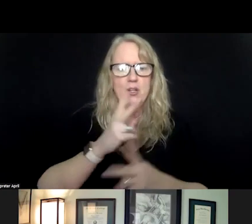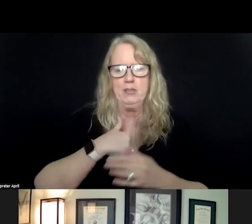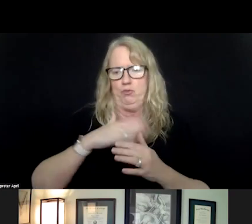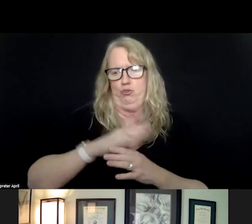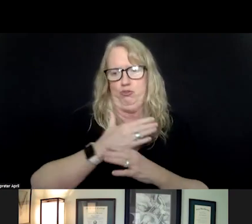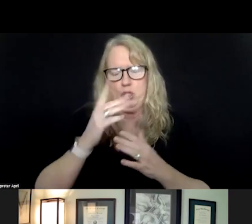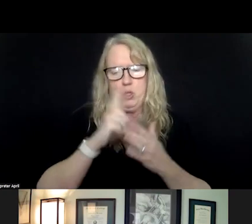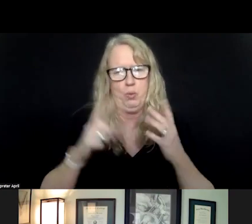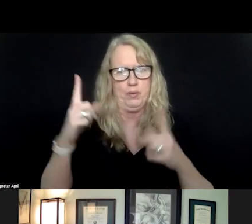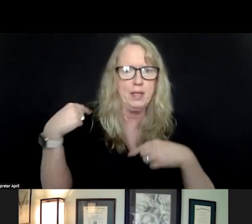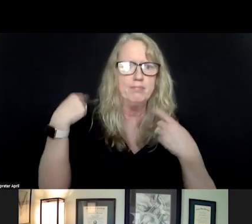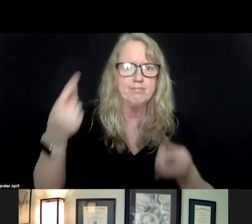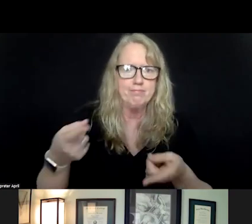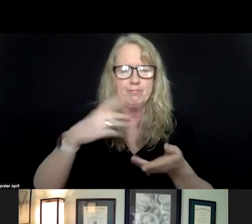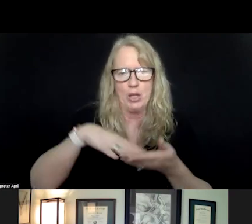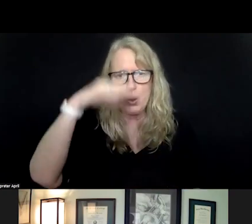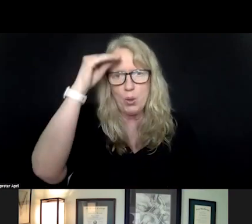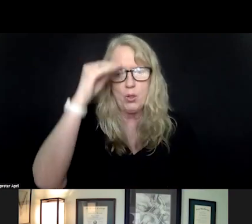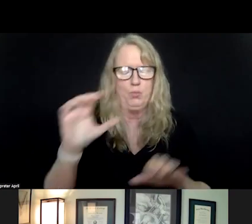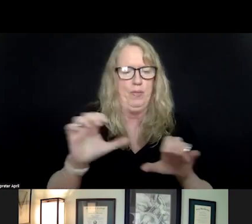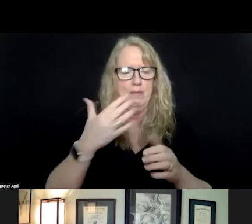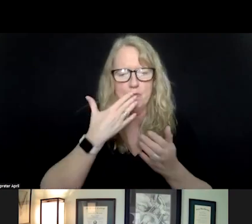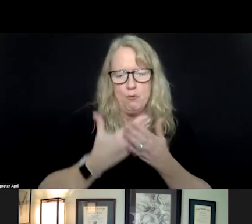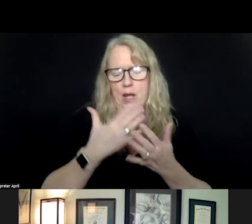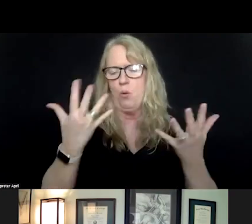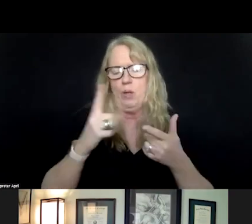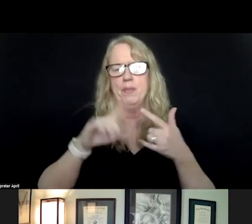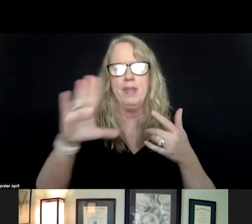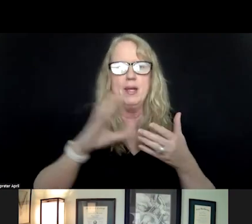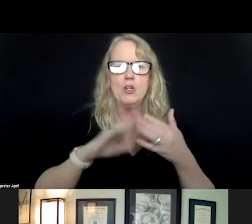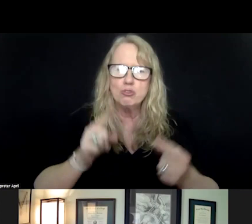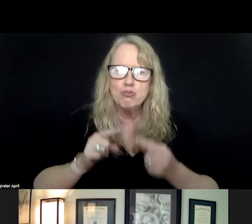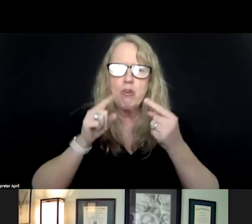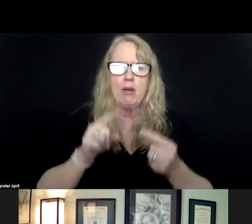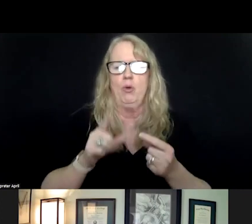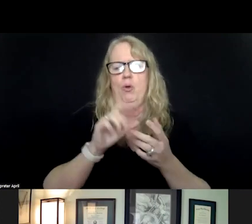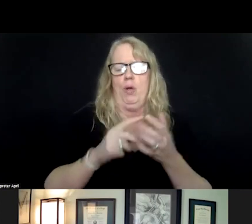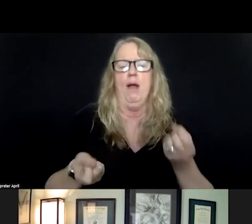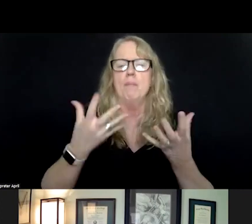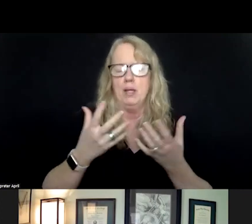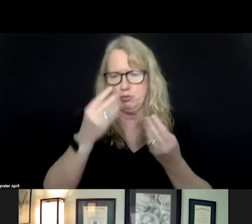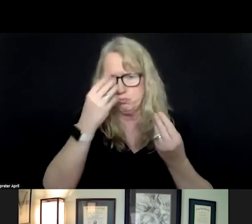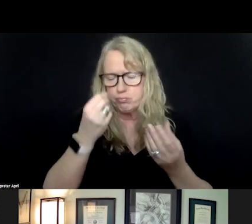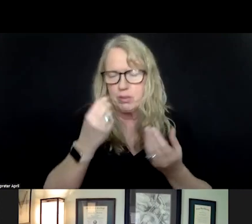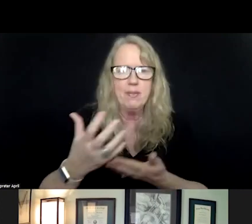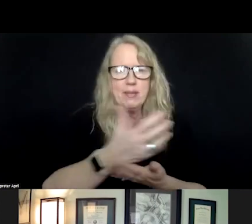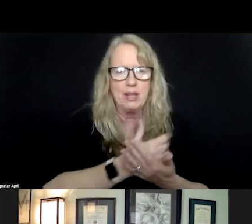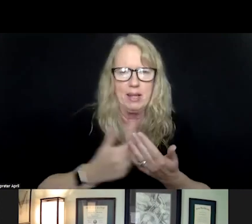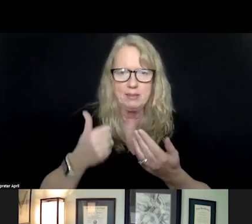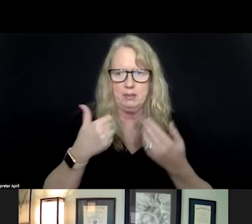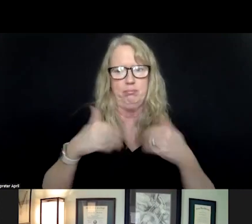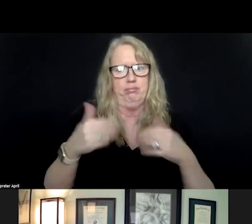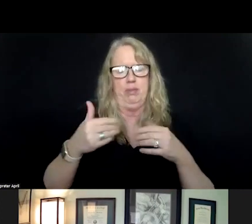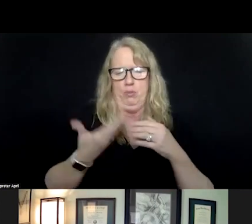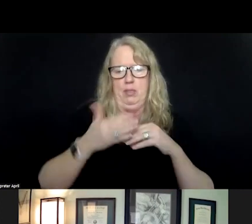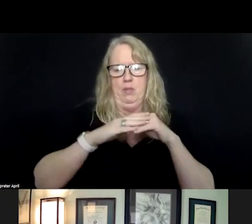what they've learned, what's gone well, where they've struggled, what data they've collected. And it really has enriched